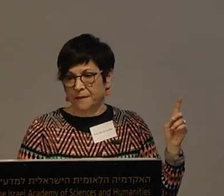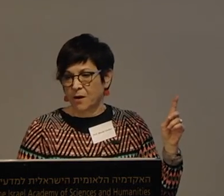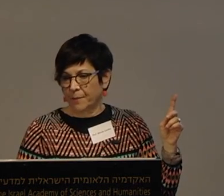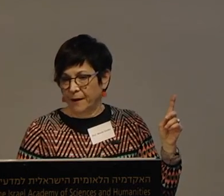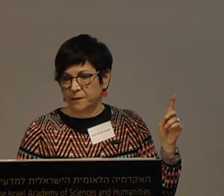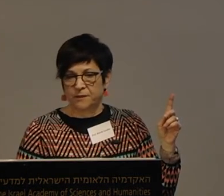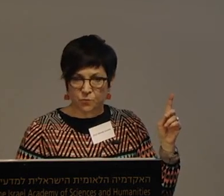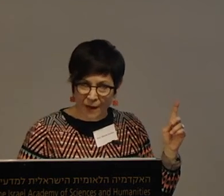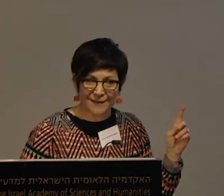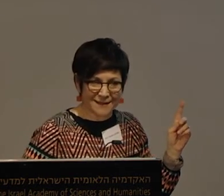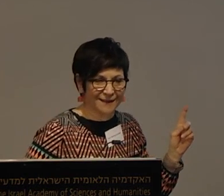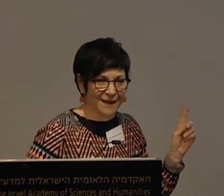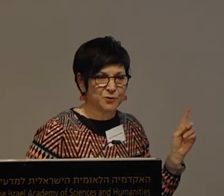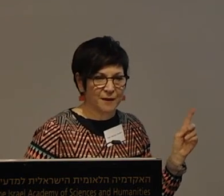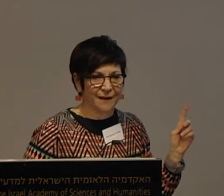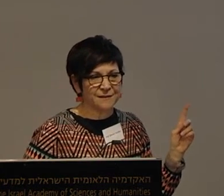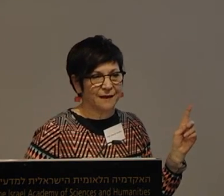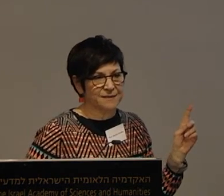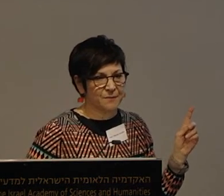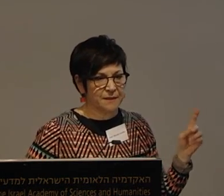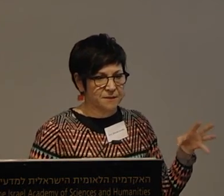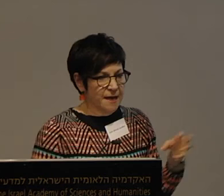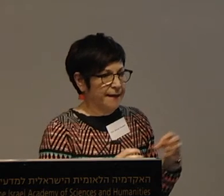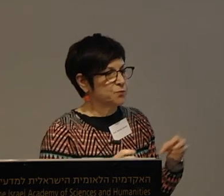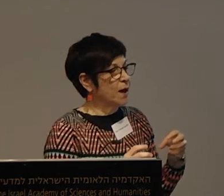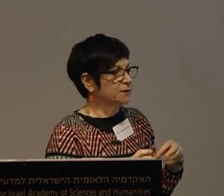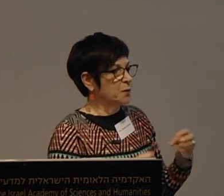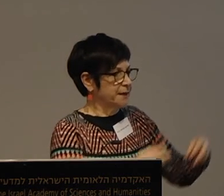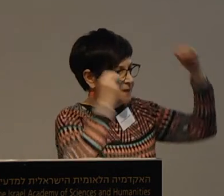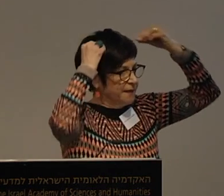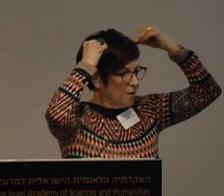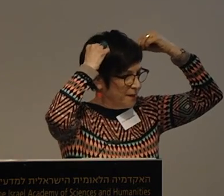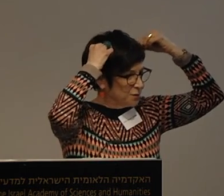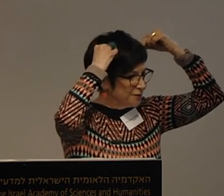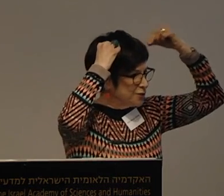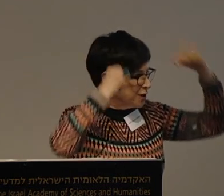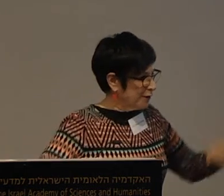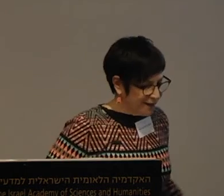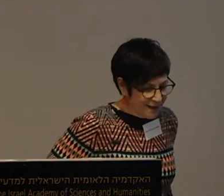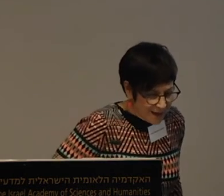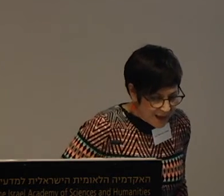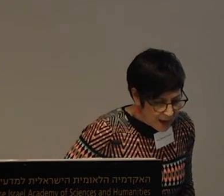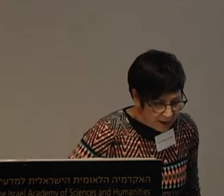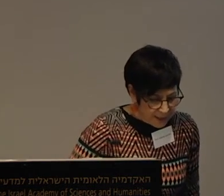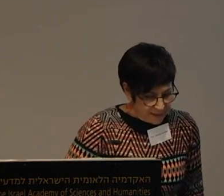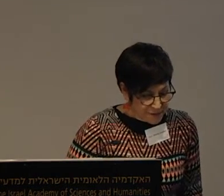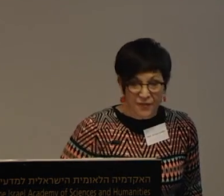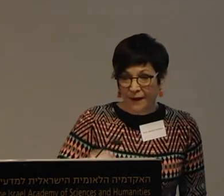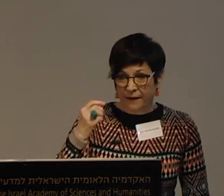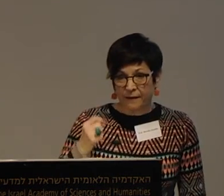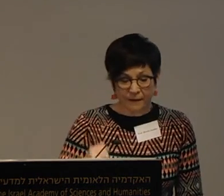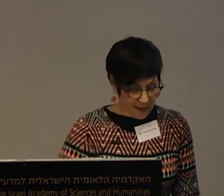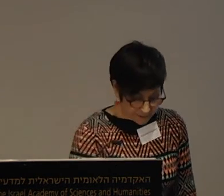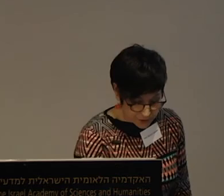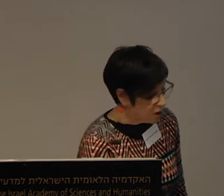lexicalized compound in Israeli sign language. By lexicalized, I mean, it's, it's well known, and it's in our mental dictionary. And it's